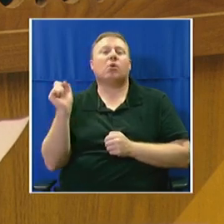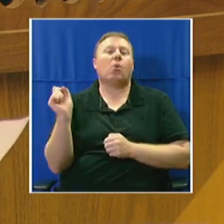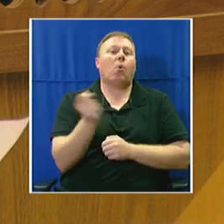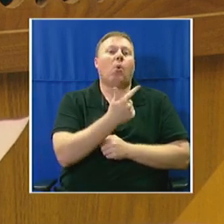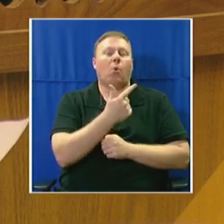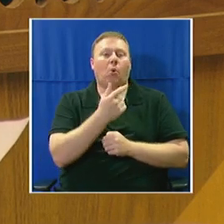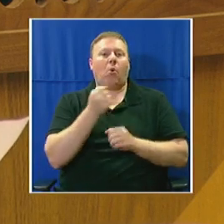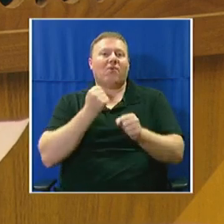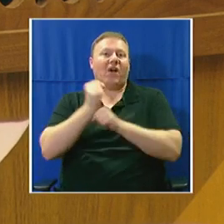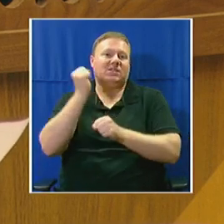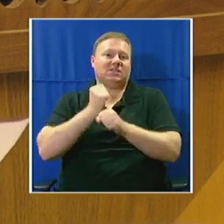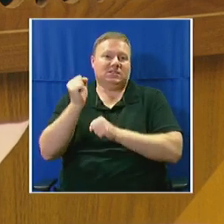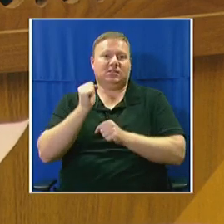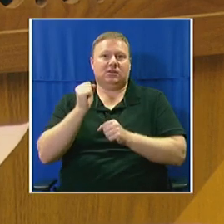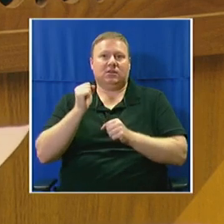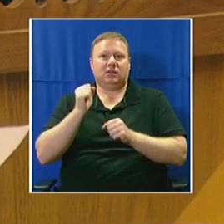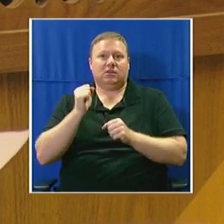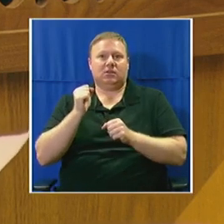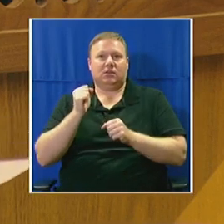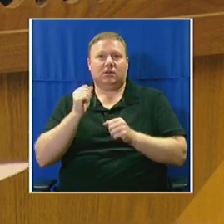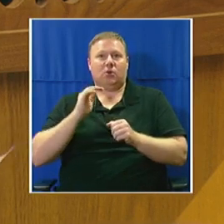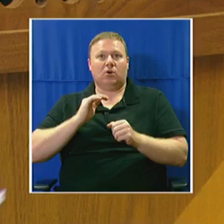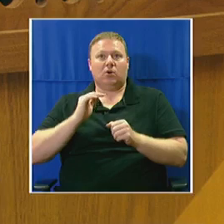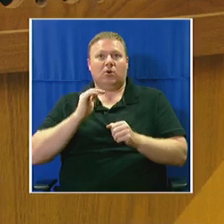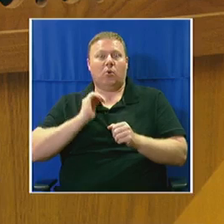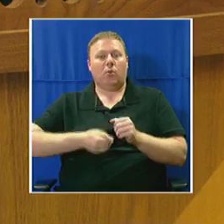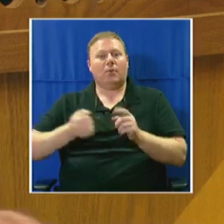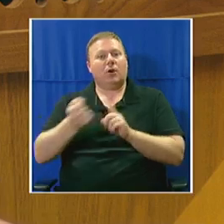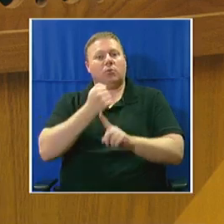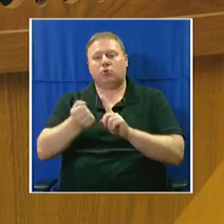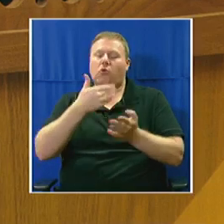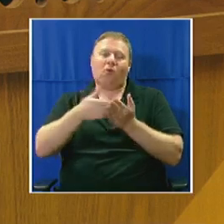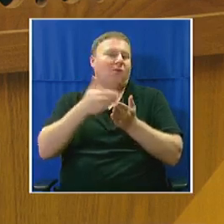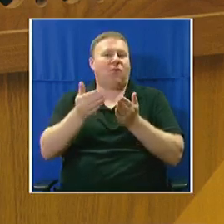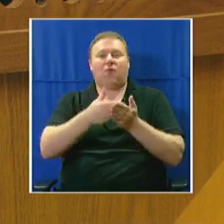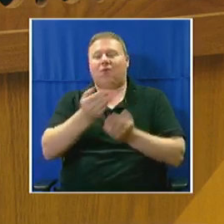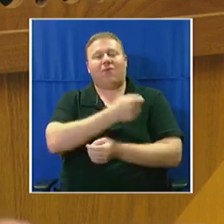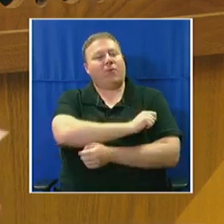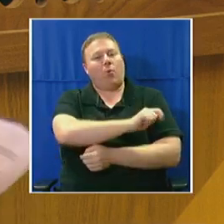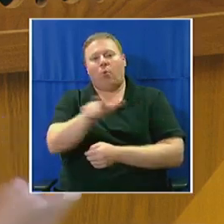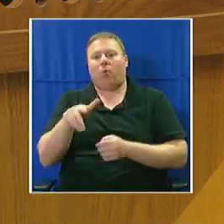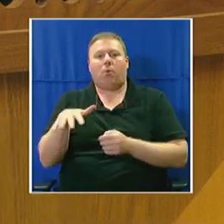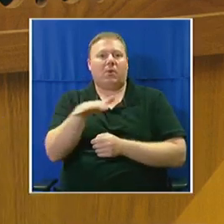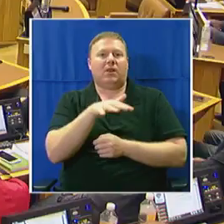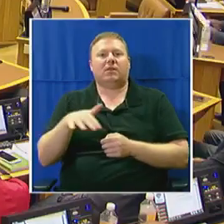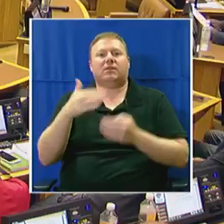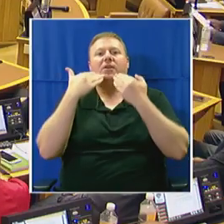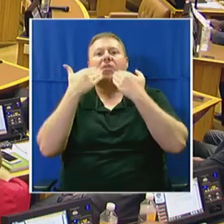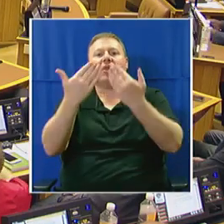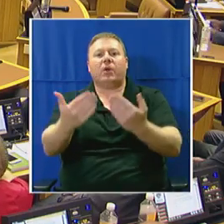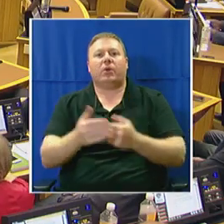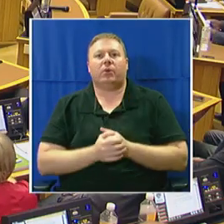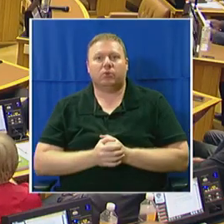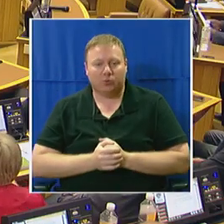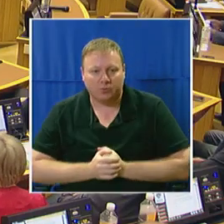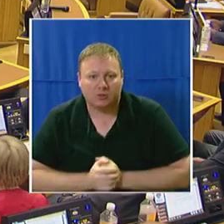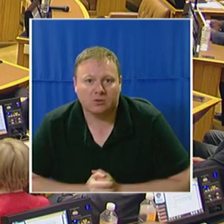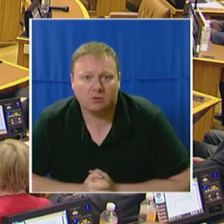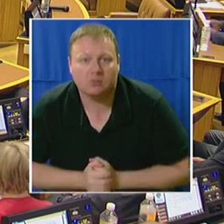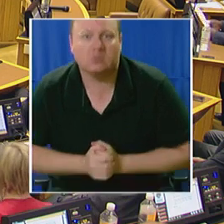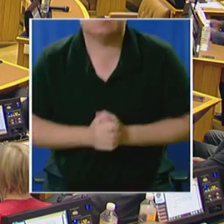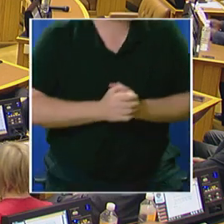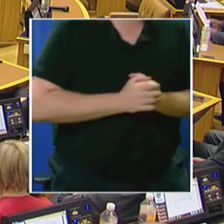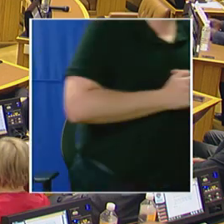women we can no longer be expected to act normal in a very abnormal society and as you approach the festive season I would